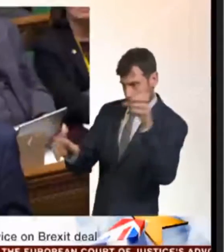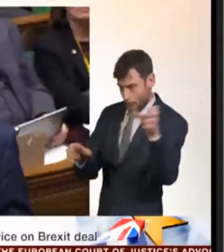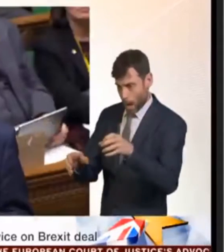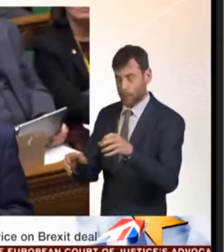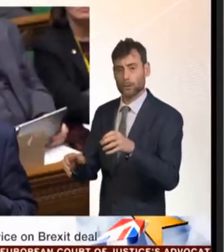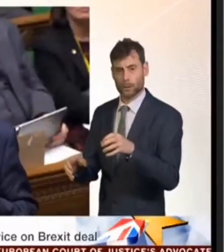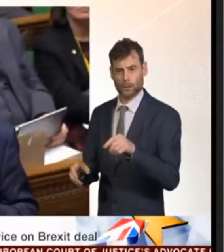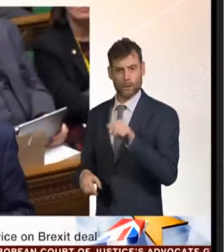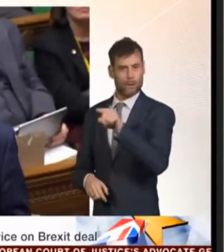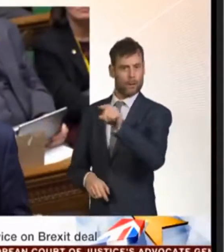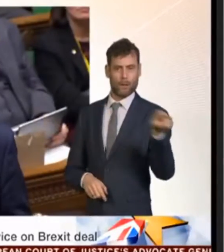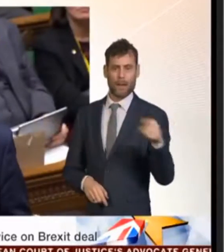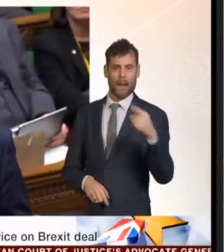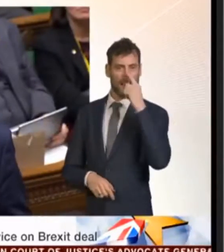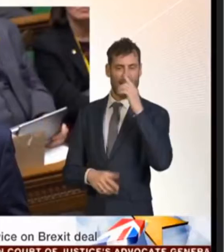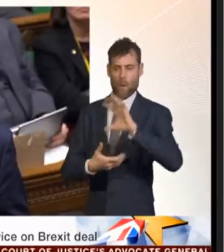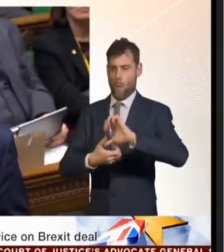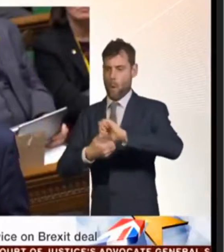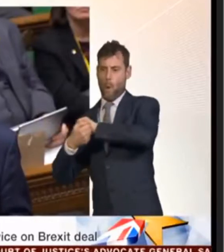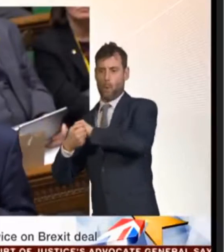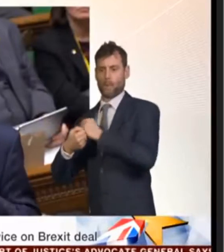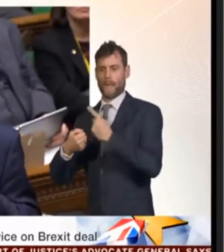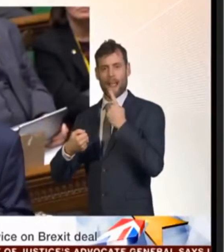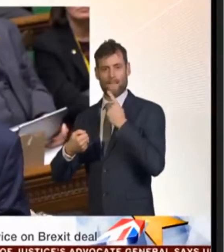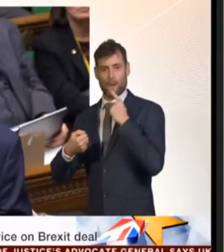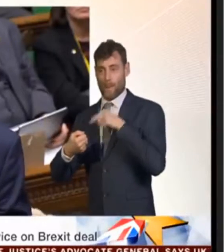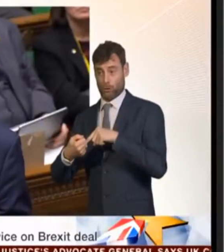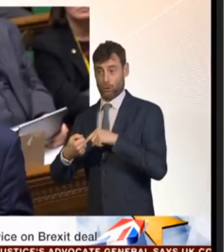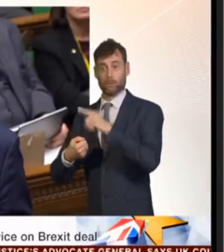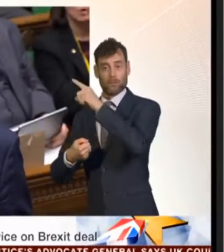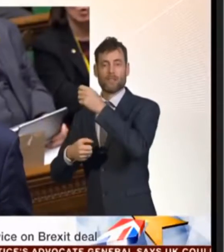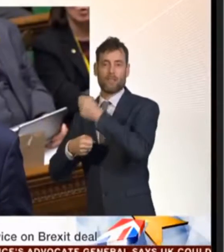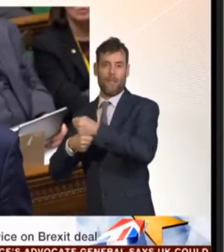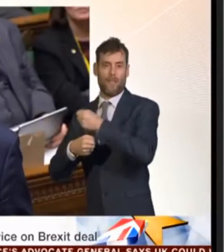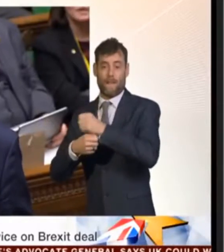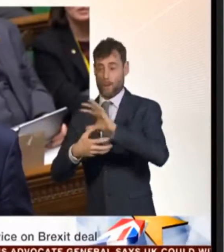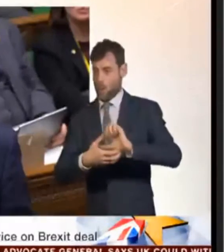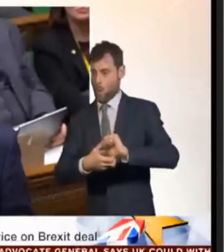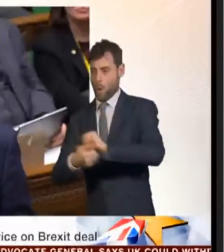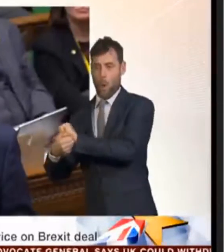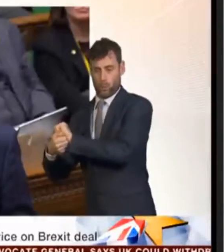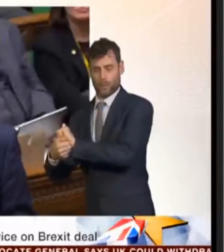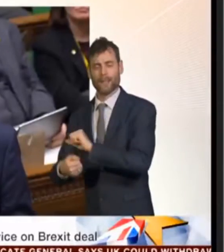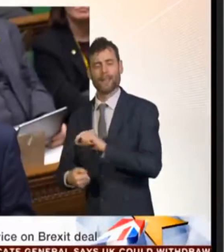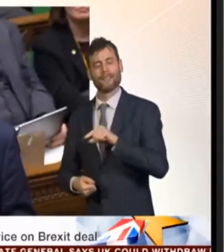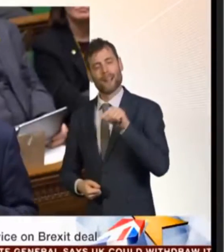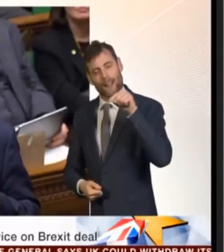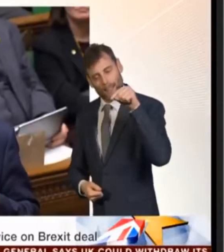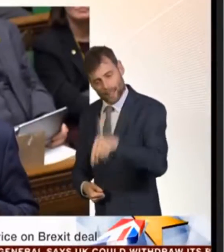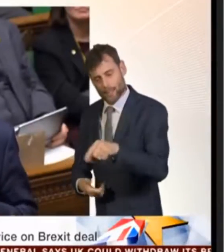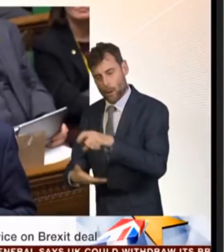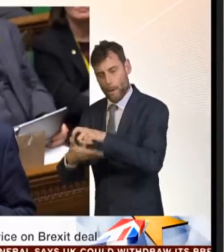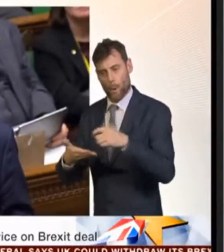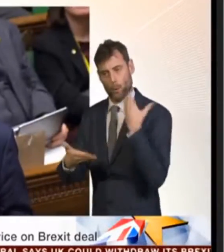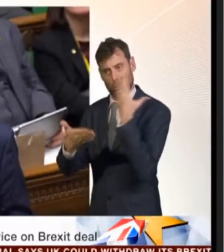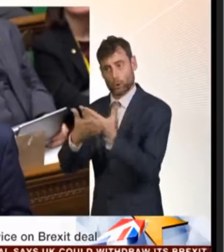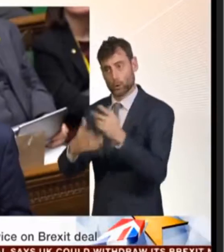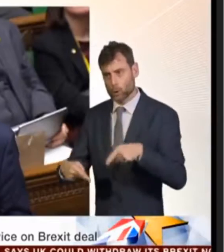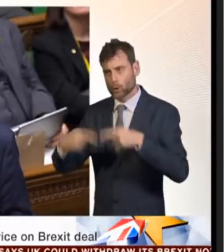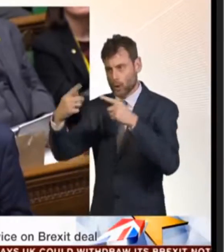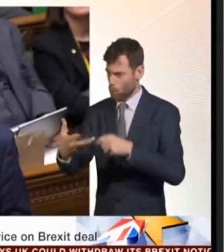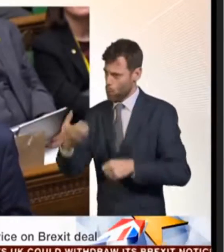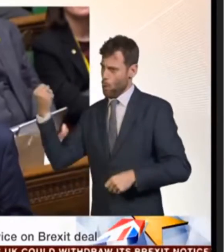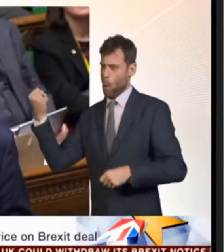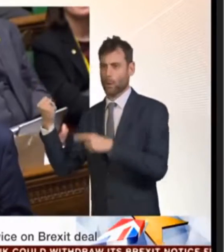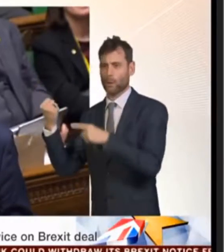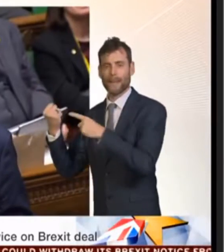the state, to hold back on the excesses of the government. And that is what today's motion is all about. A Parliament of